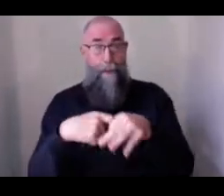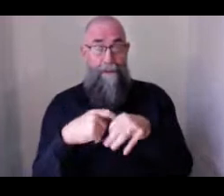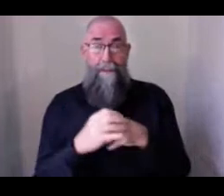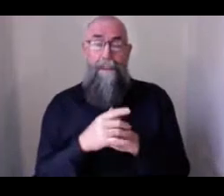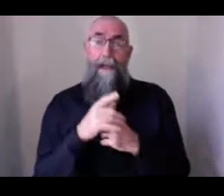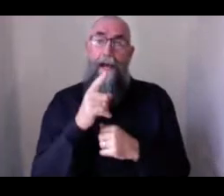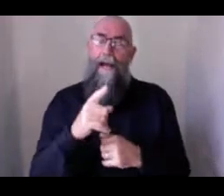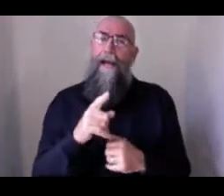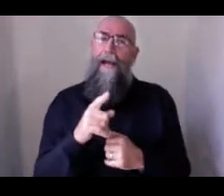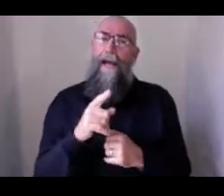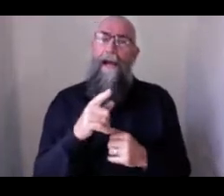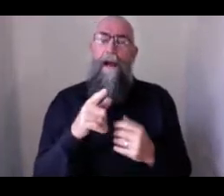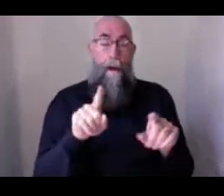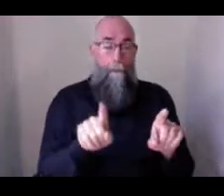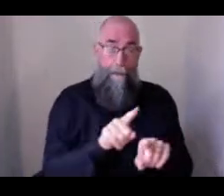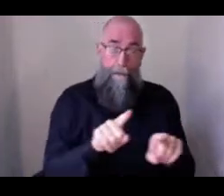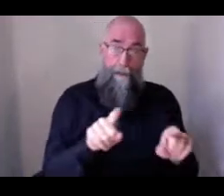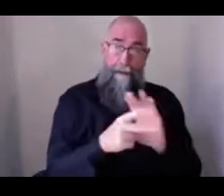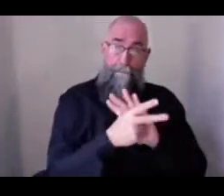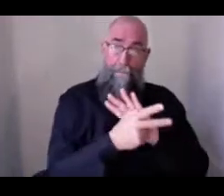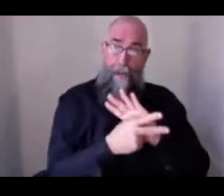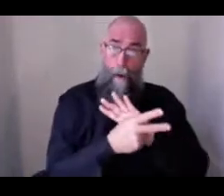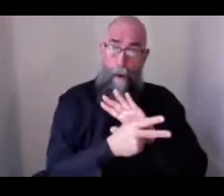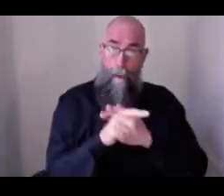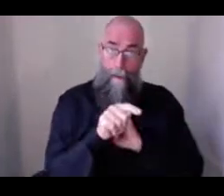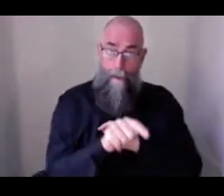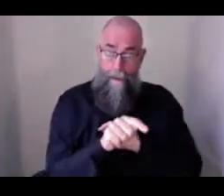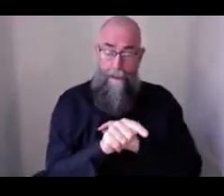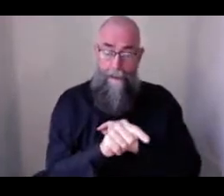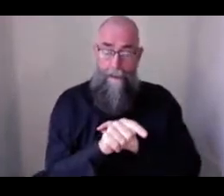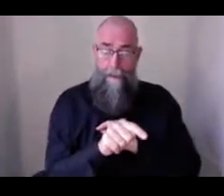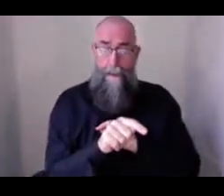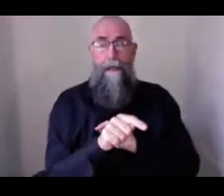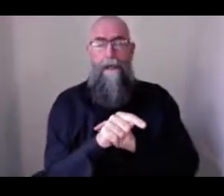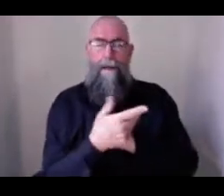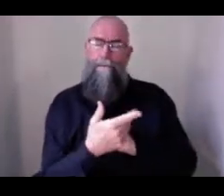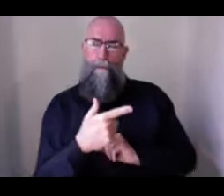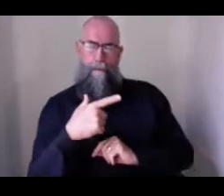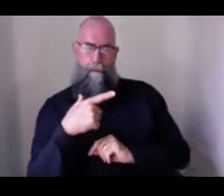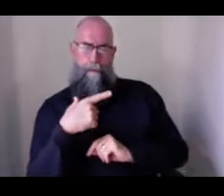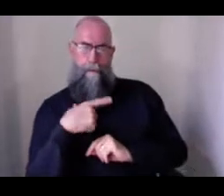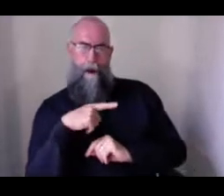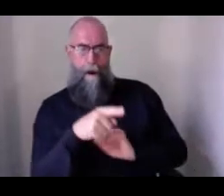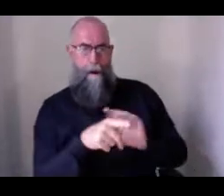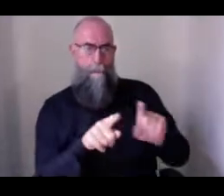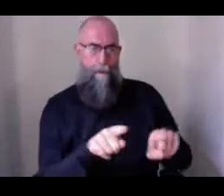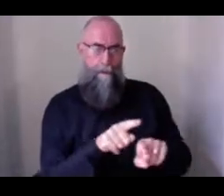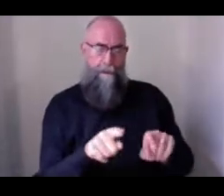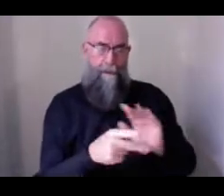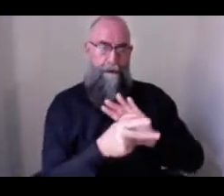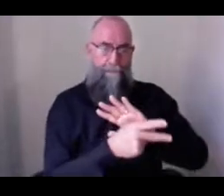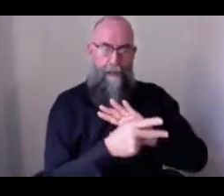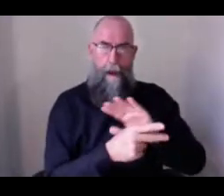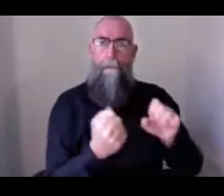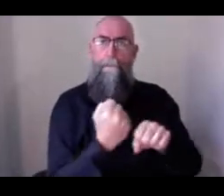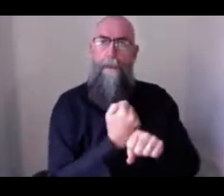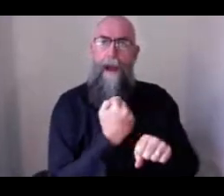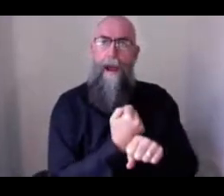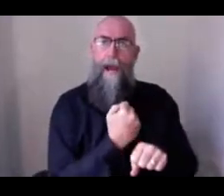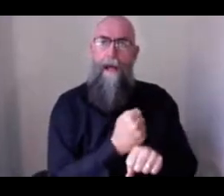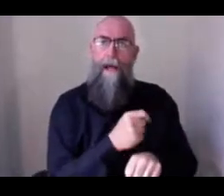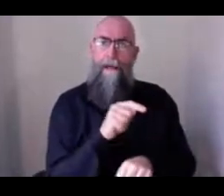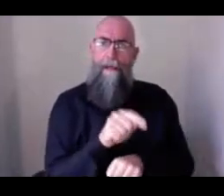comes to music videos and why a music video is being created, that